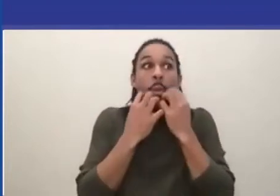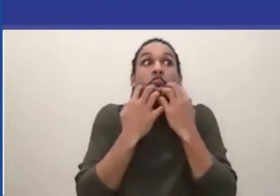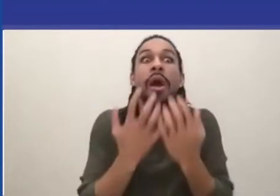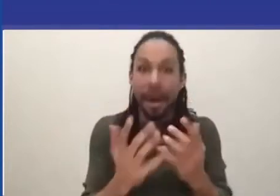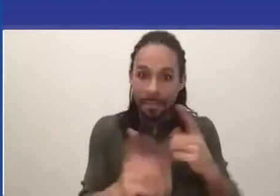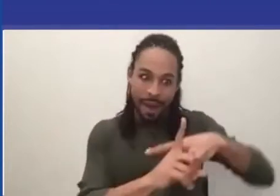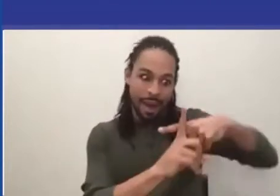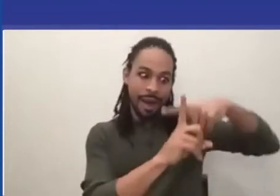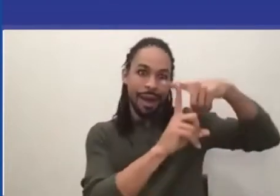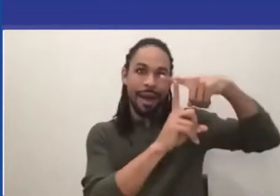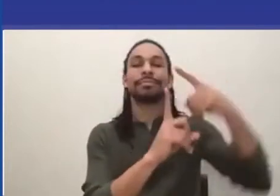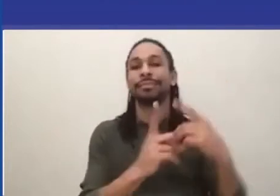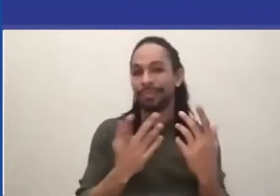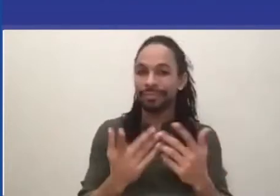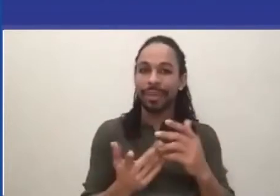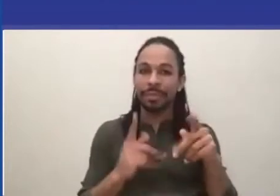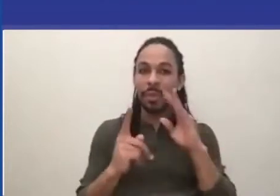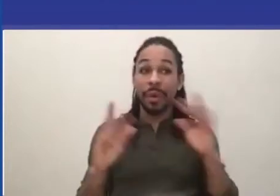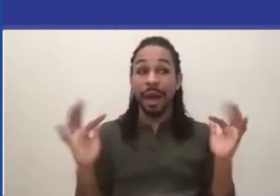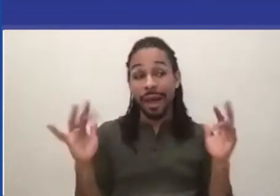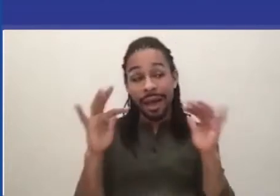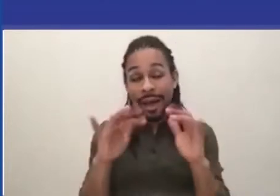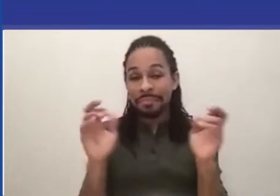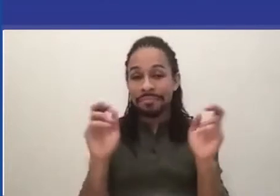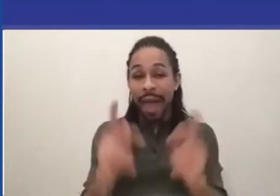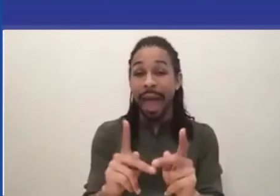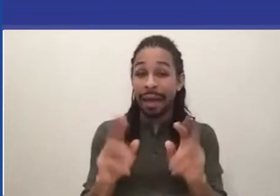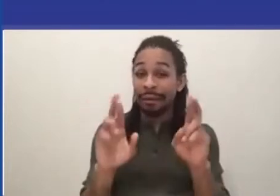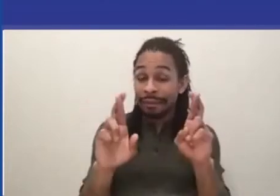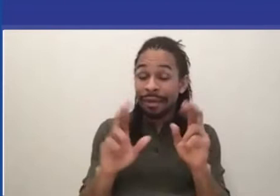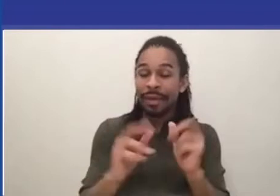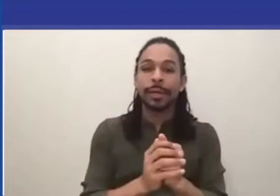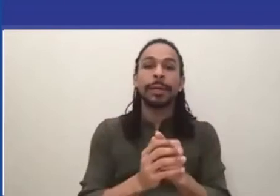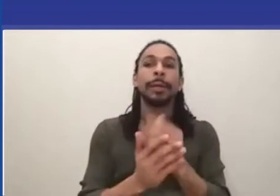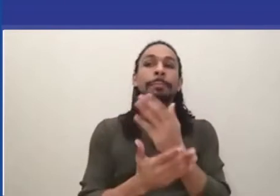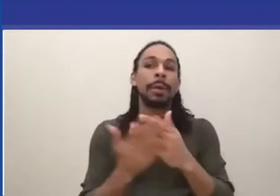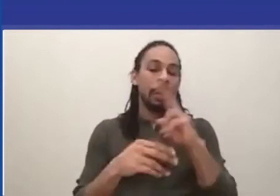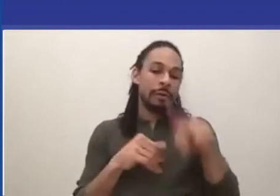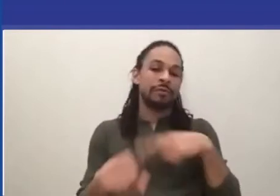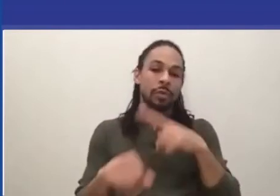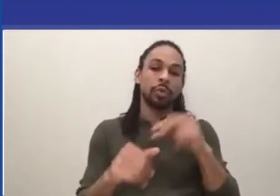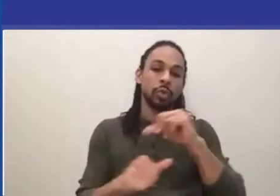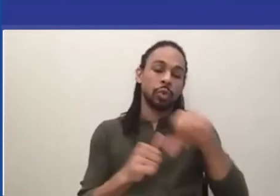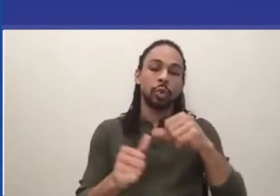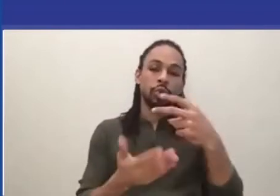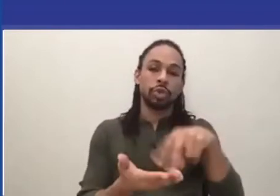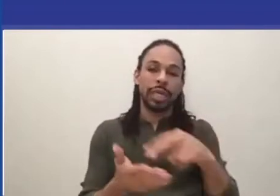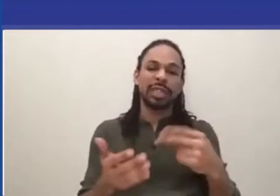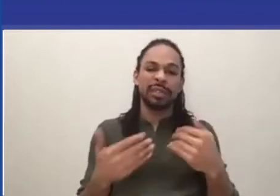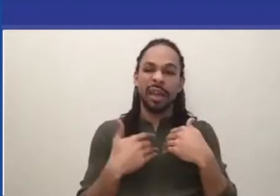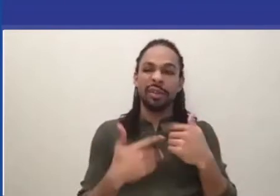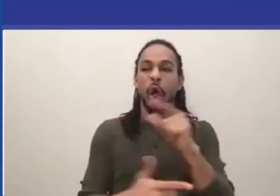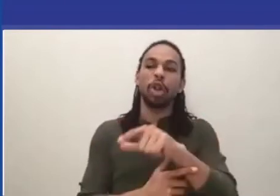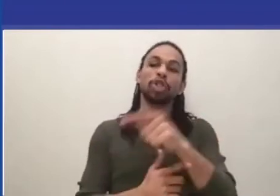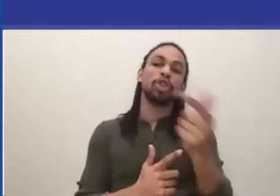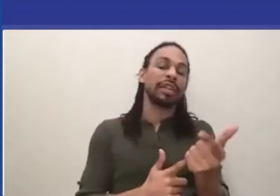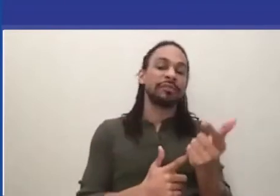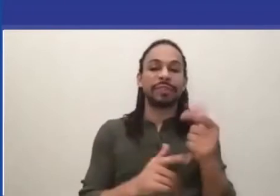have adapted. And of course, there are the social dances that did use alternative spaces like outside parks and